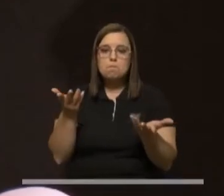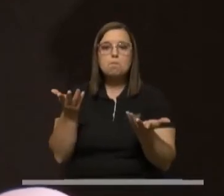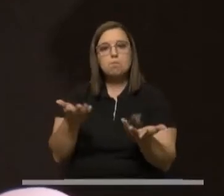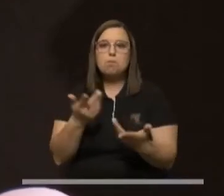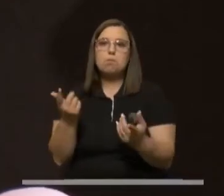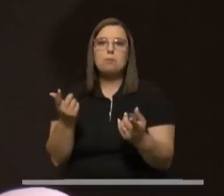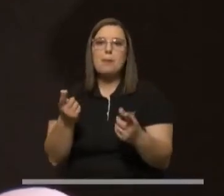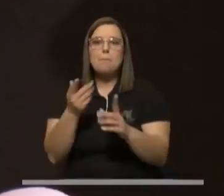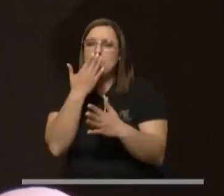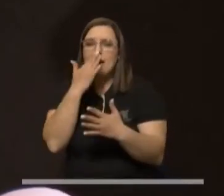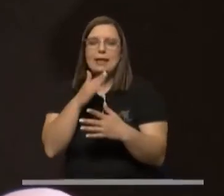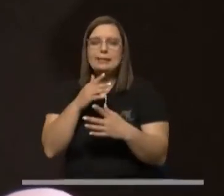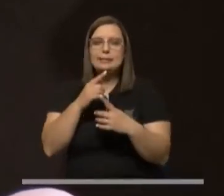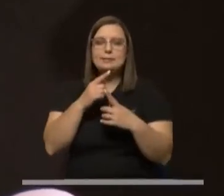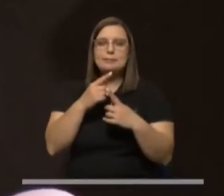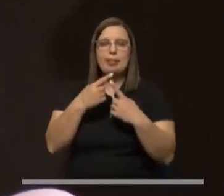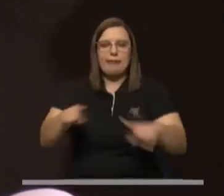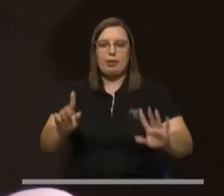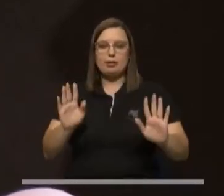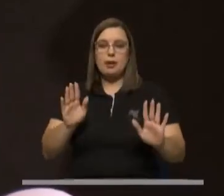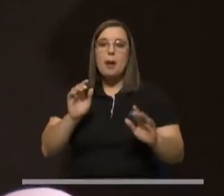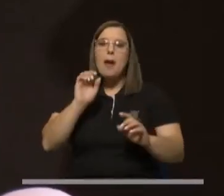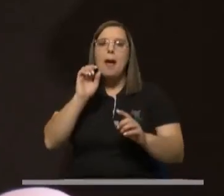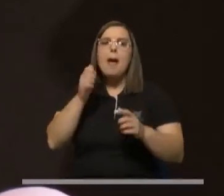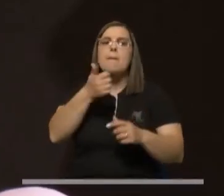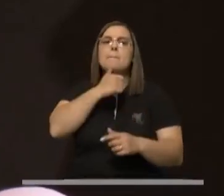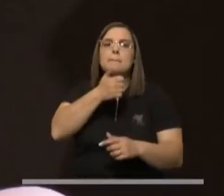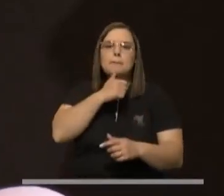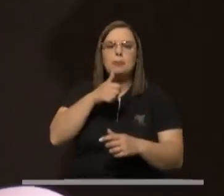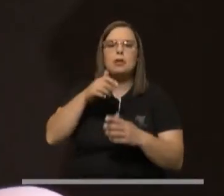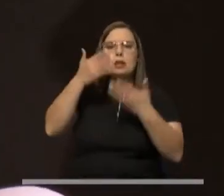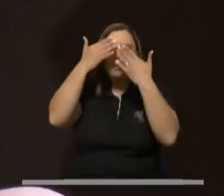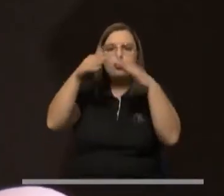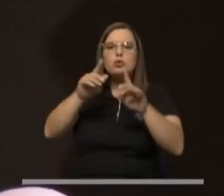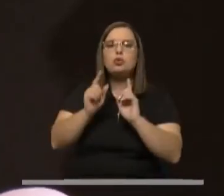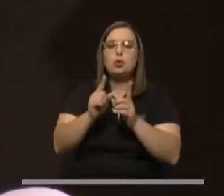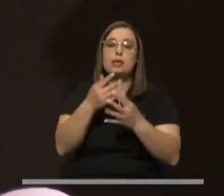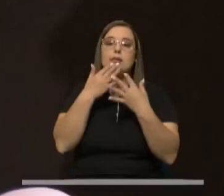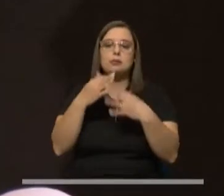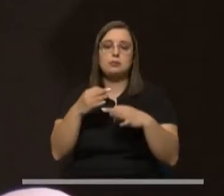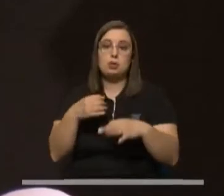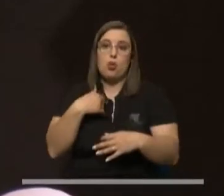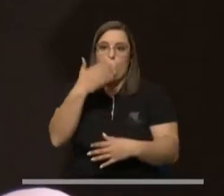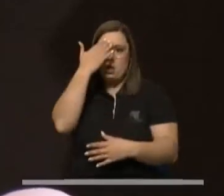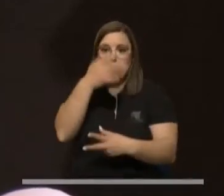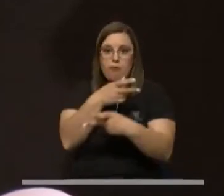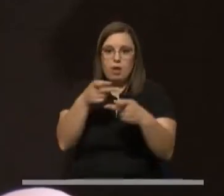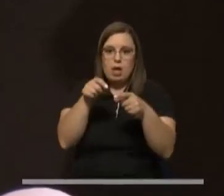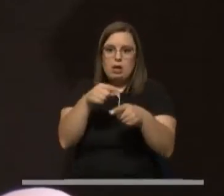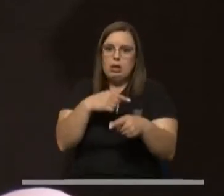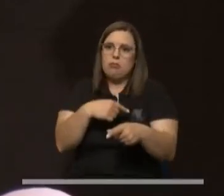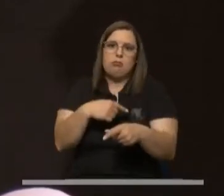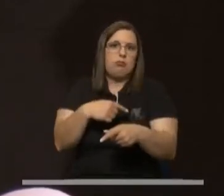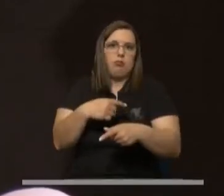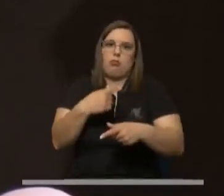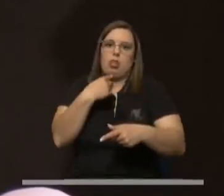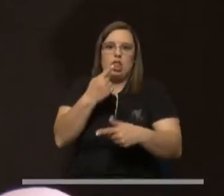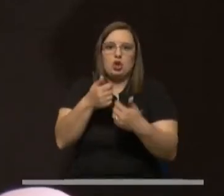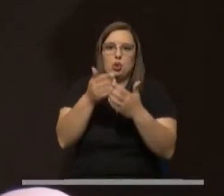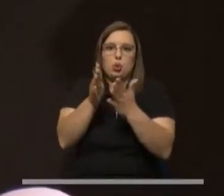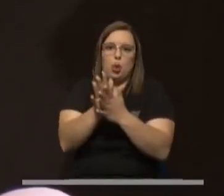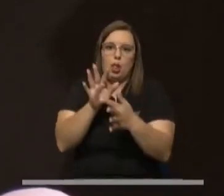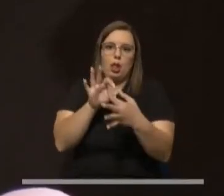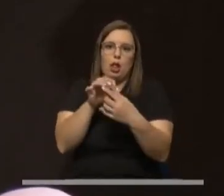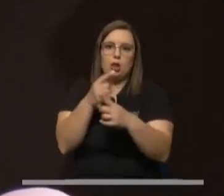something that is appears contradictory. He says the greatest threat to democracy